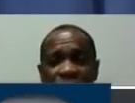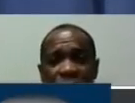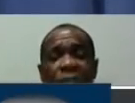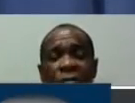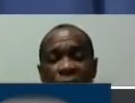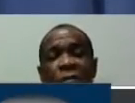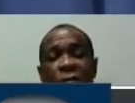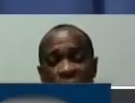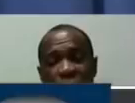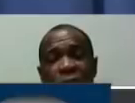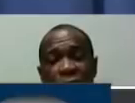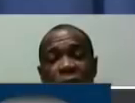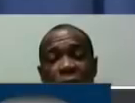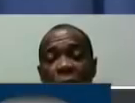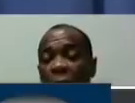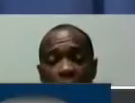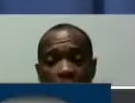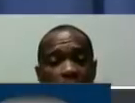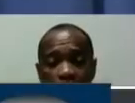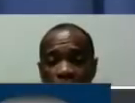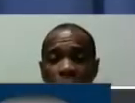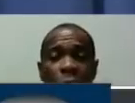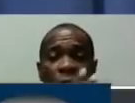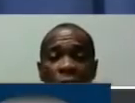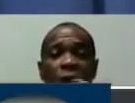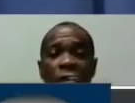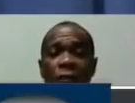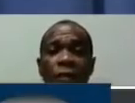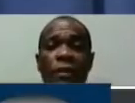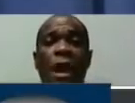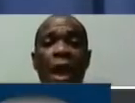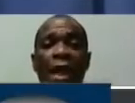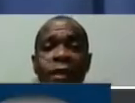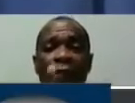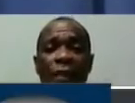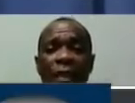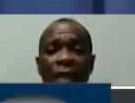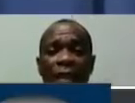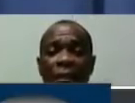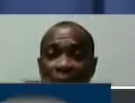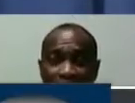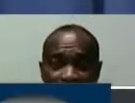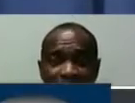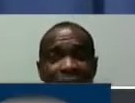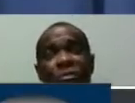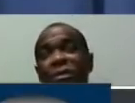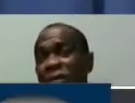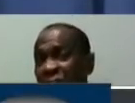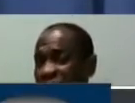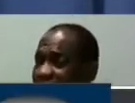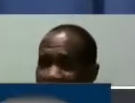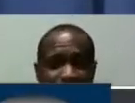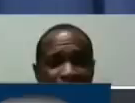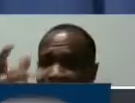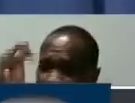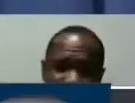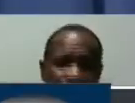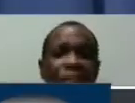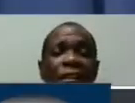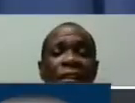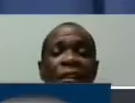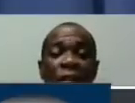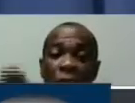that have to take. We took this last year, we took this earlier this year, we now have to take it again. So we'll be